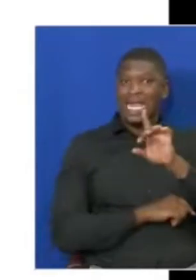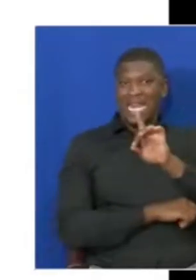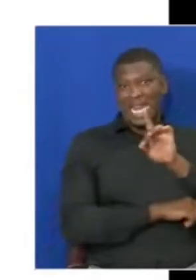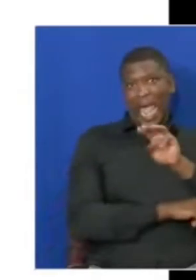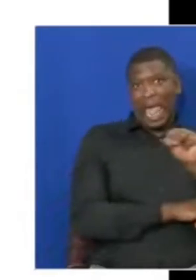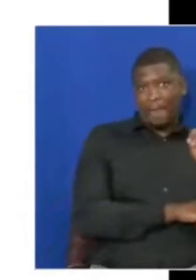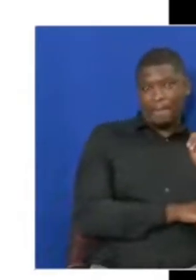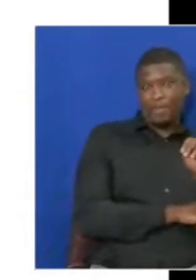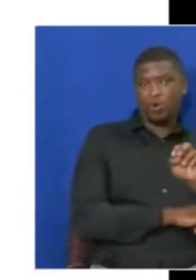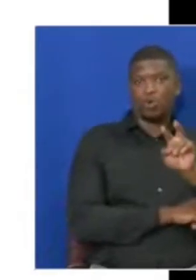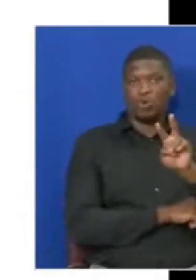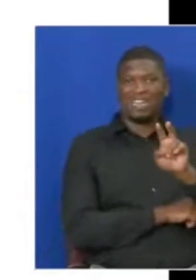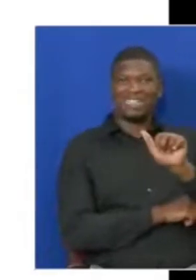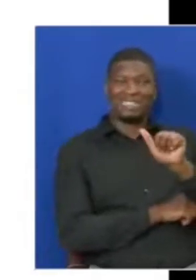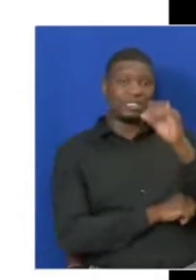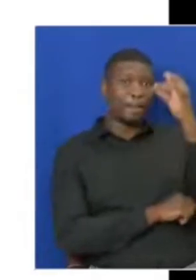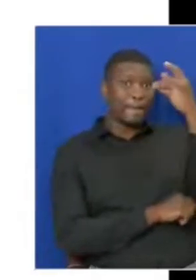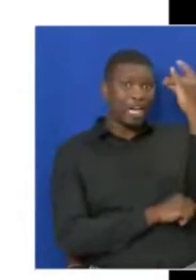2025.